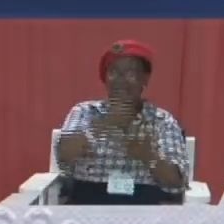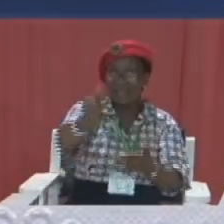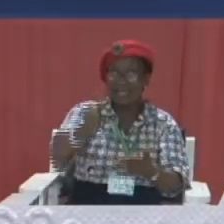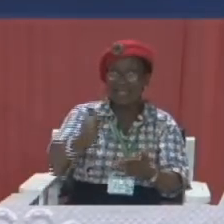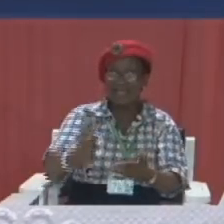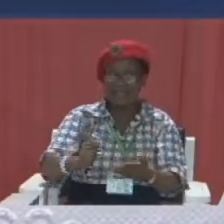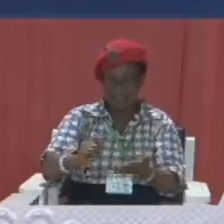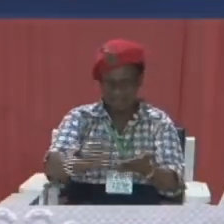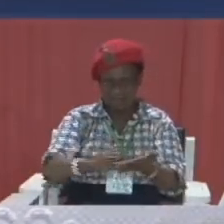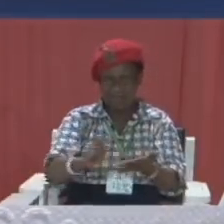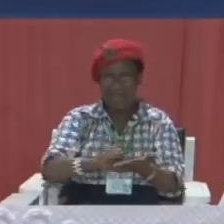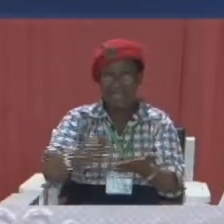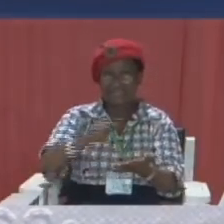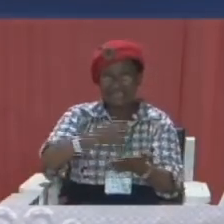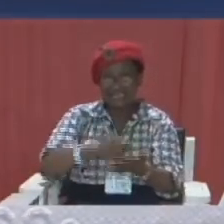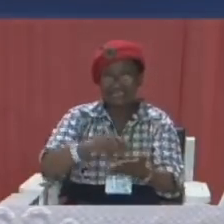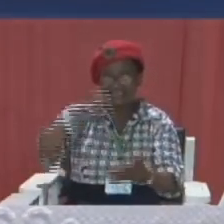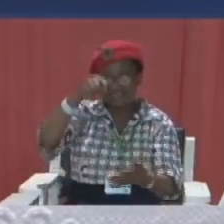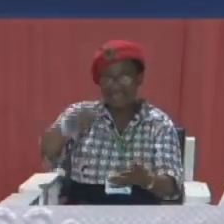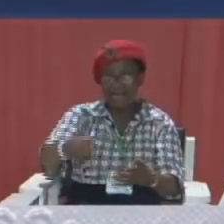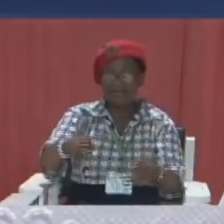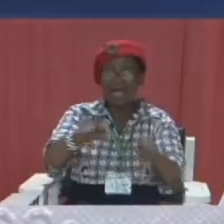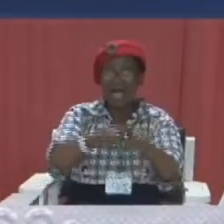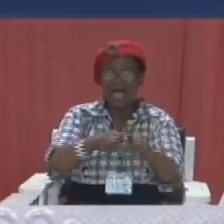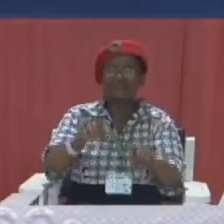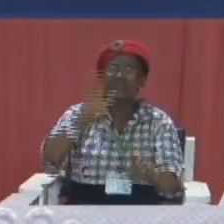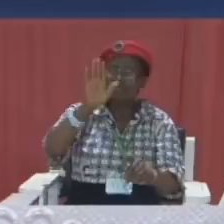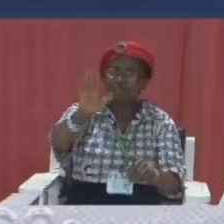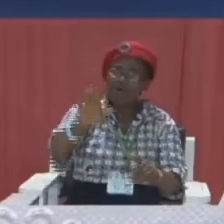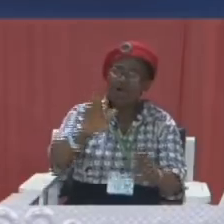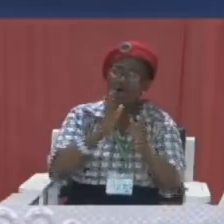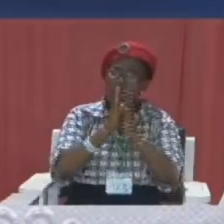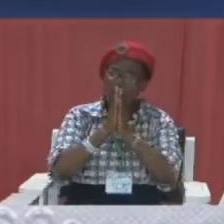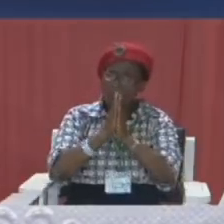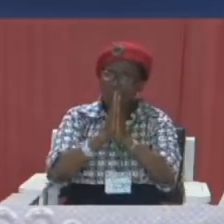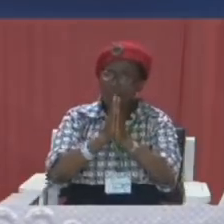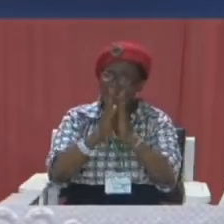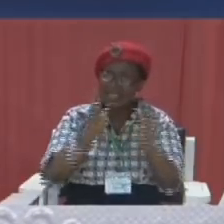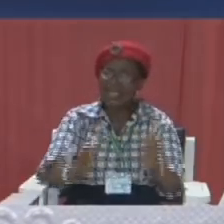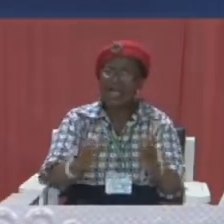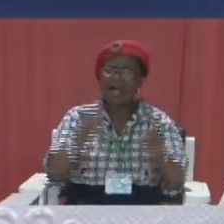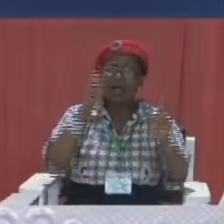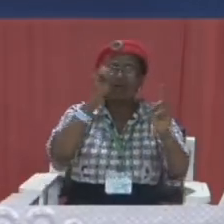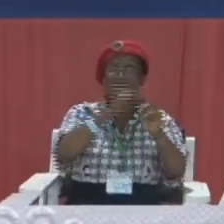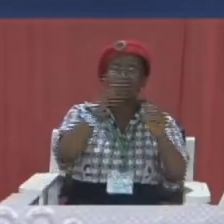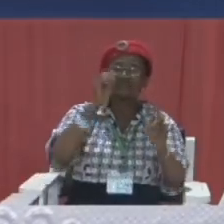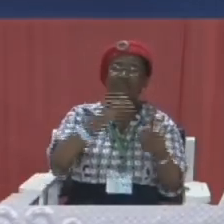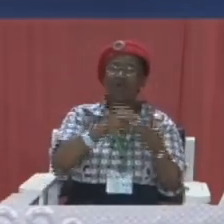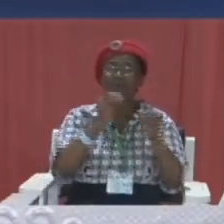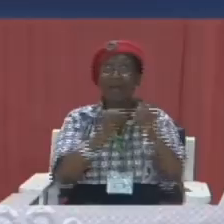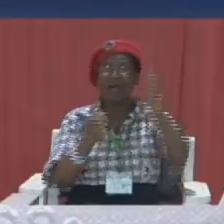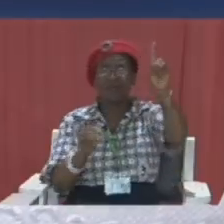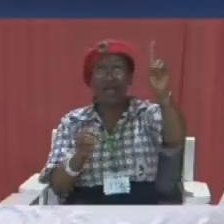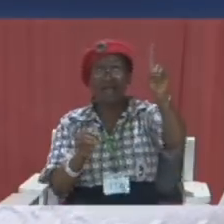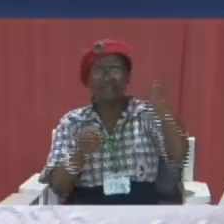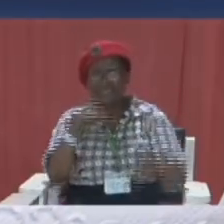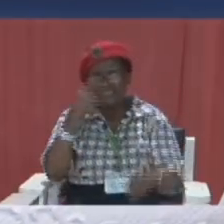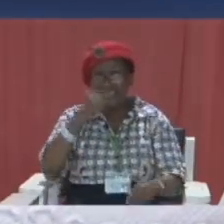it down as your prayer point number one. And say, Father,